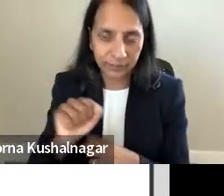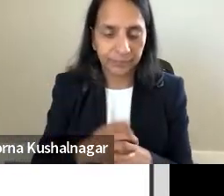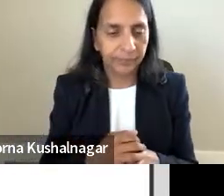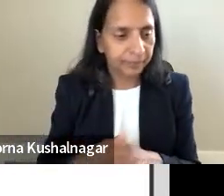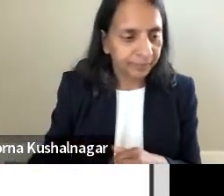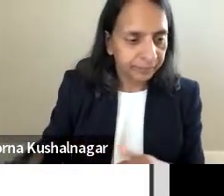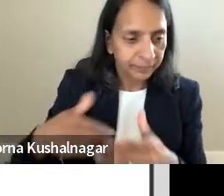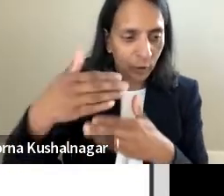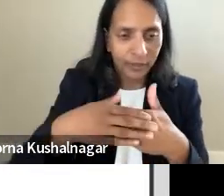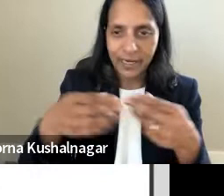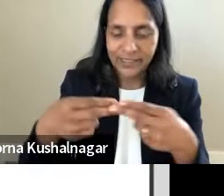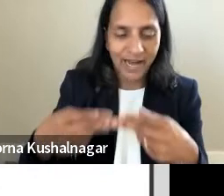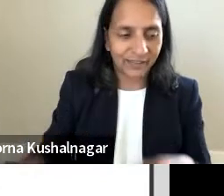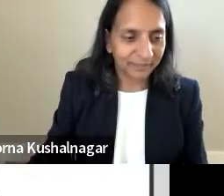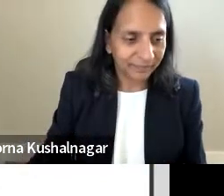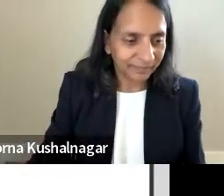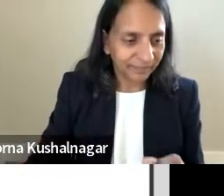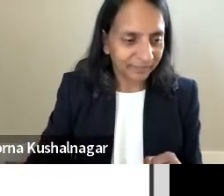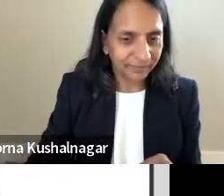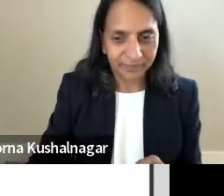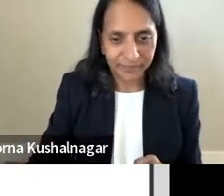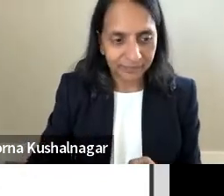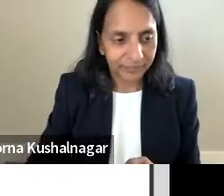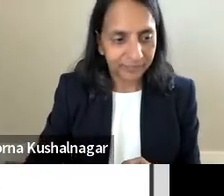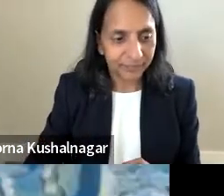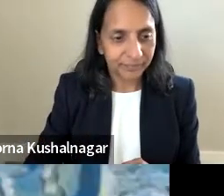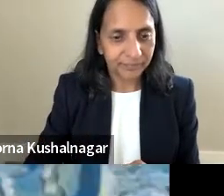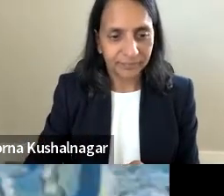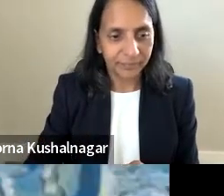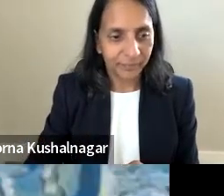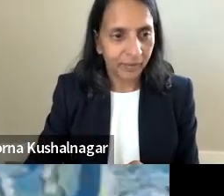chronic health conditions. Next slide, please.